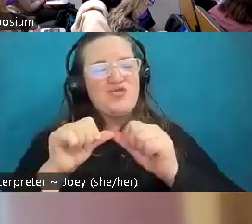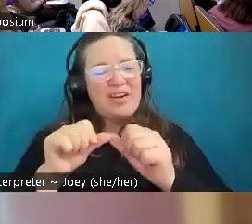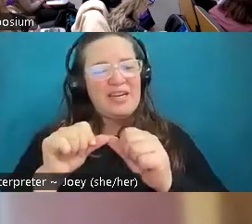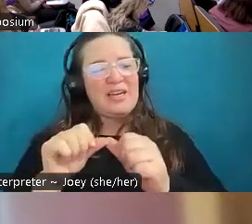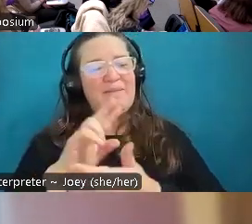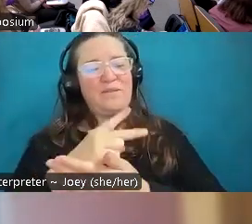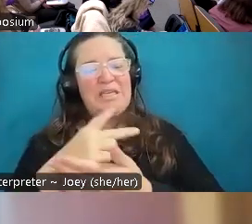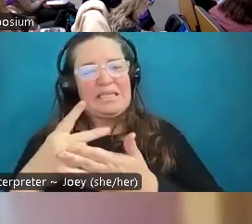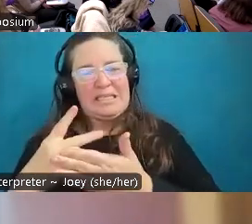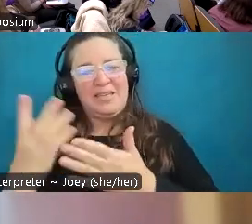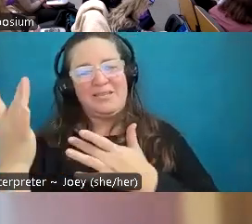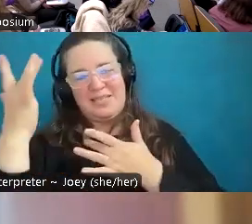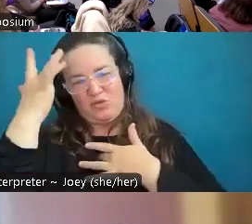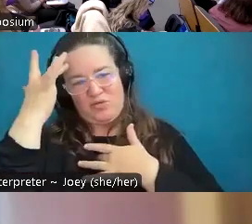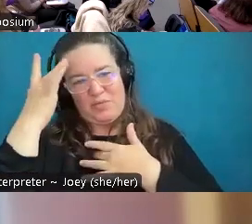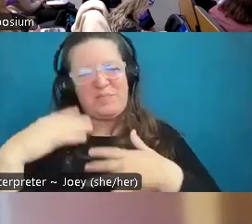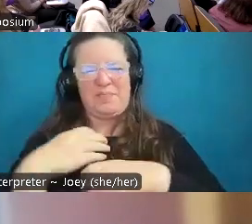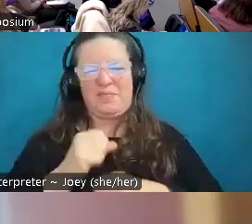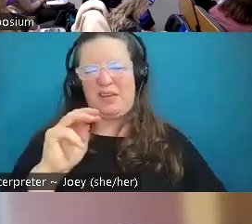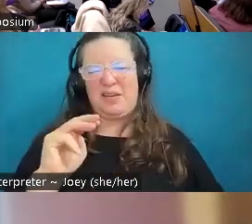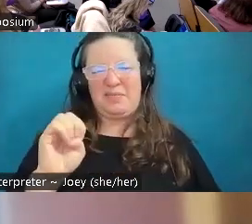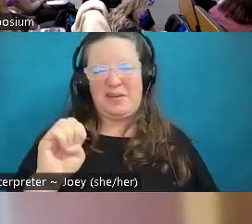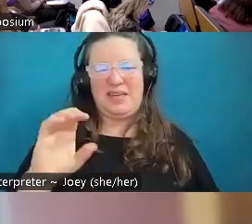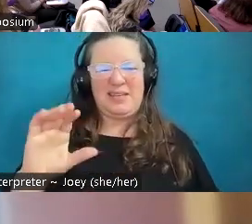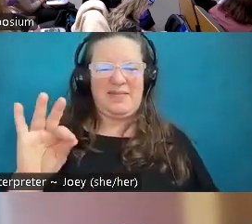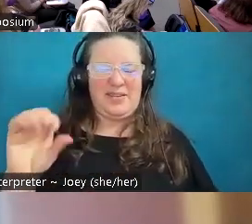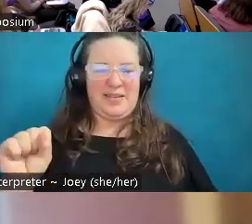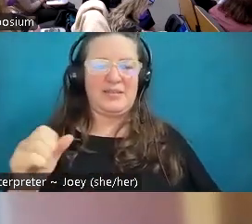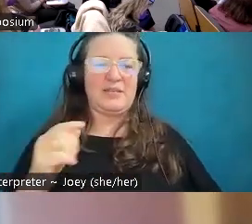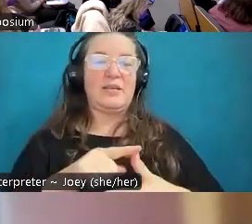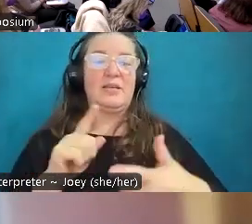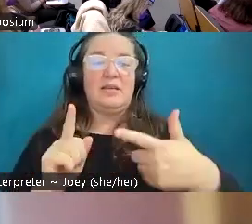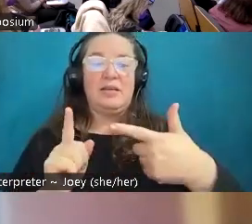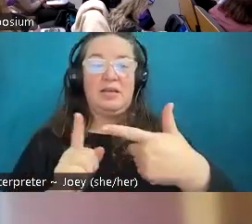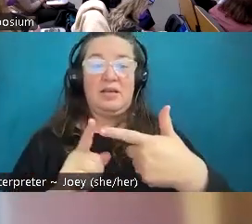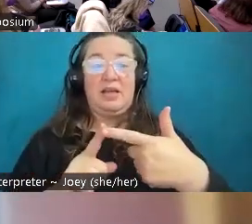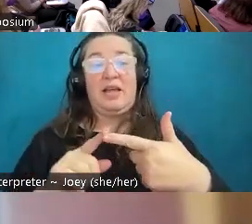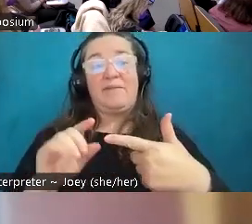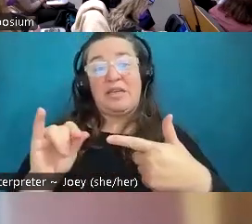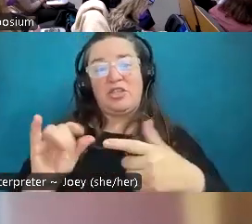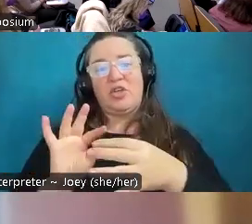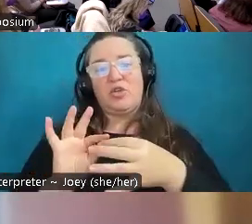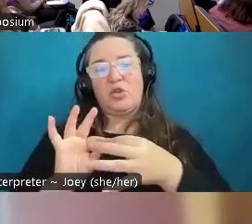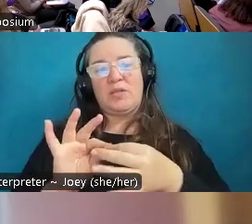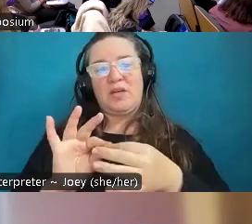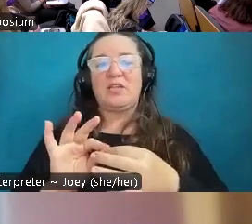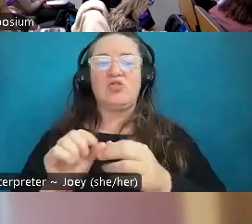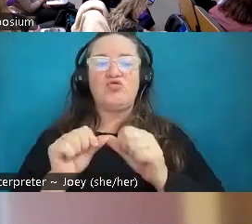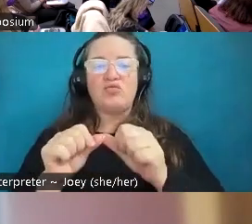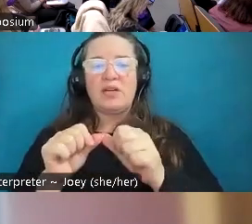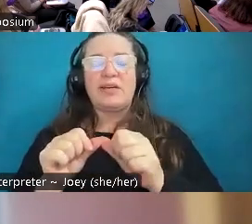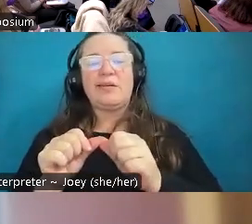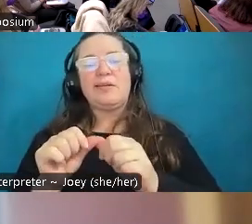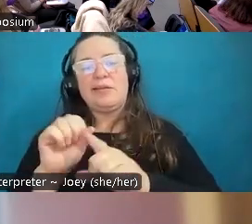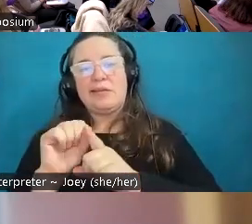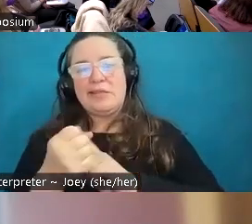and illnesses, and from now on, I'll probably refer to these as AHRQs. Describe the